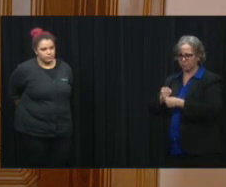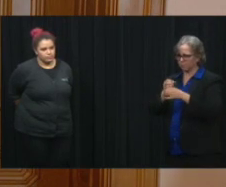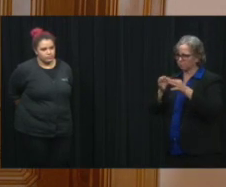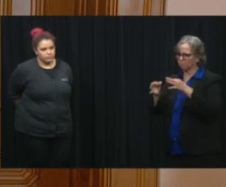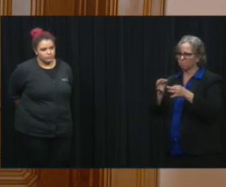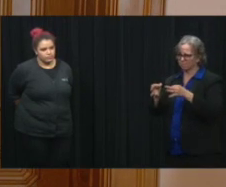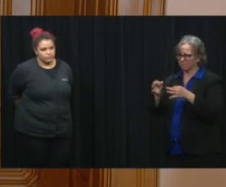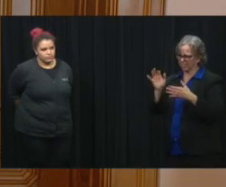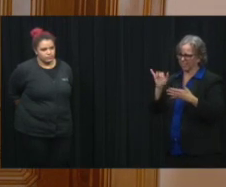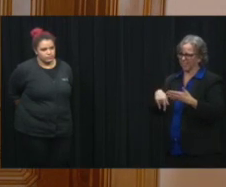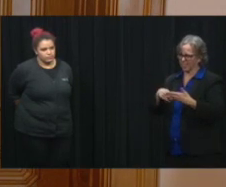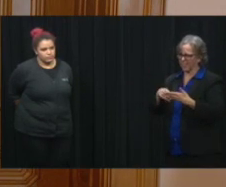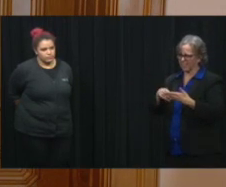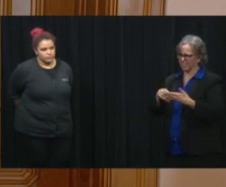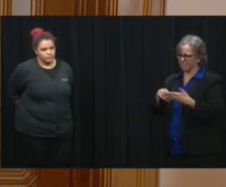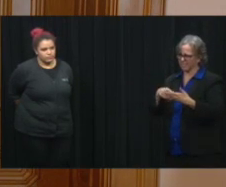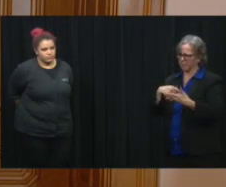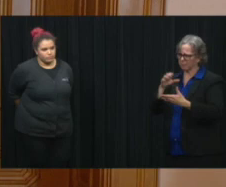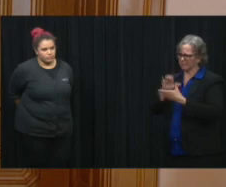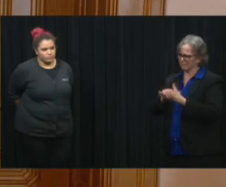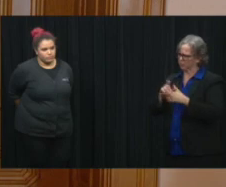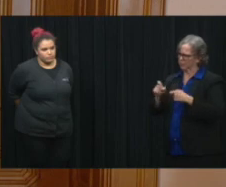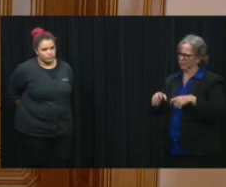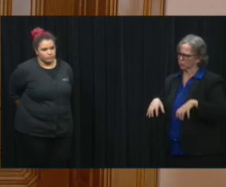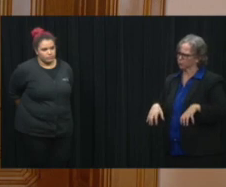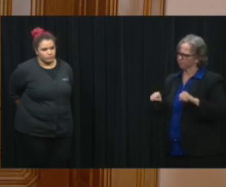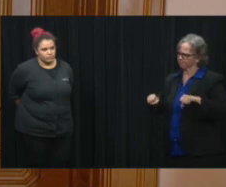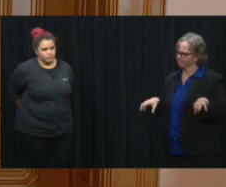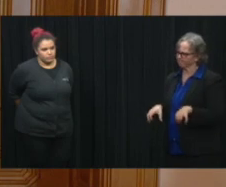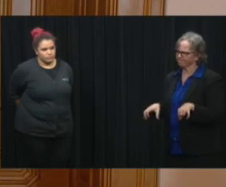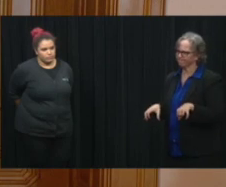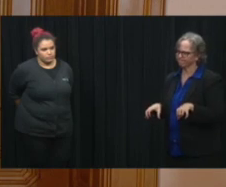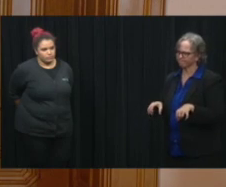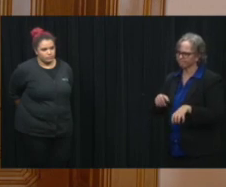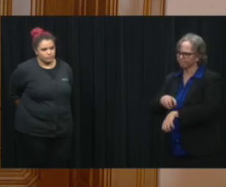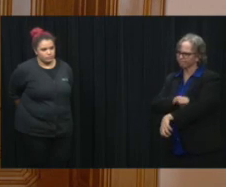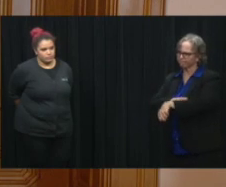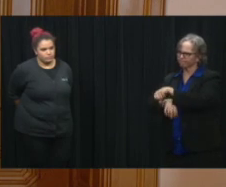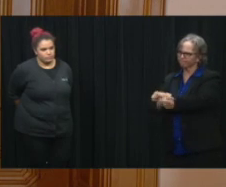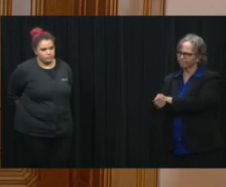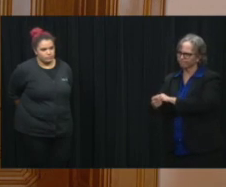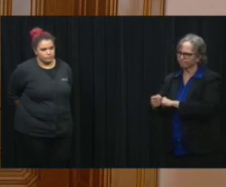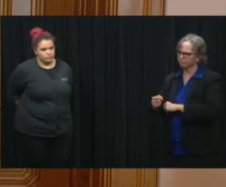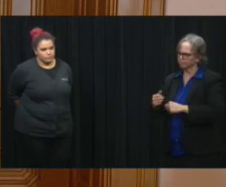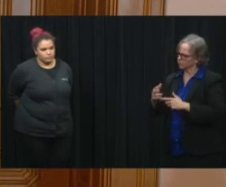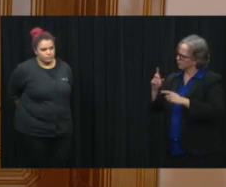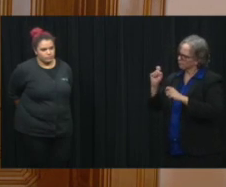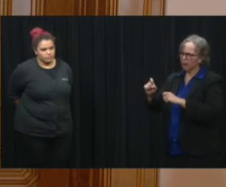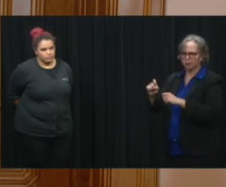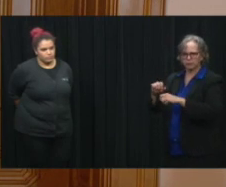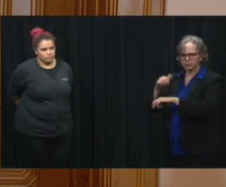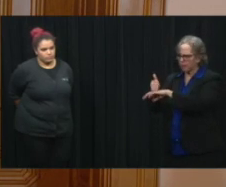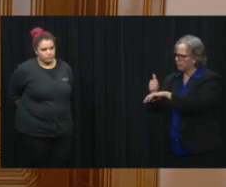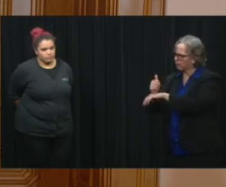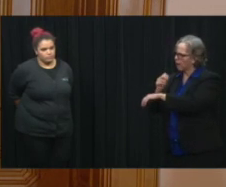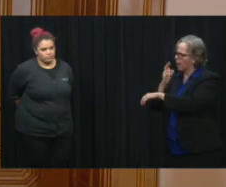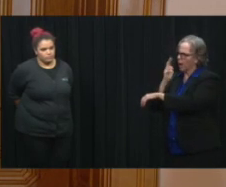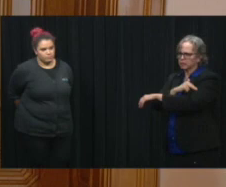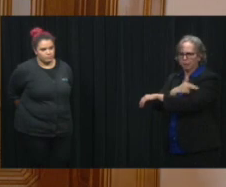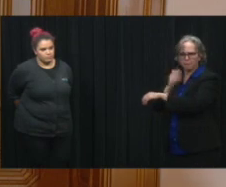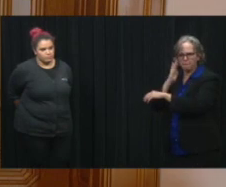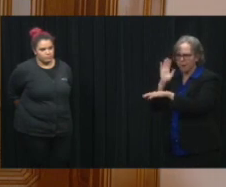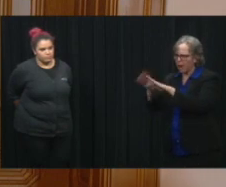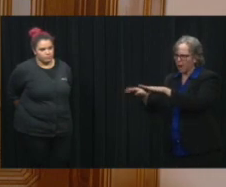so, we have to build out our hospital capacity. We're moving into that new phase right now to do